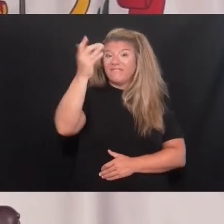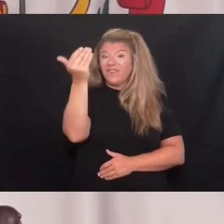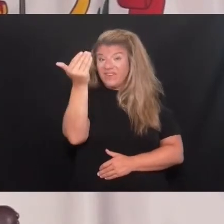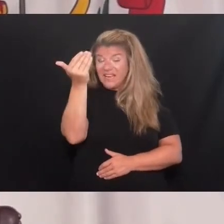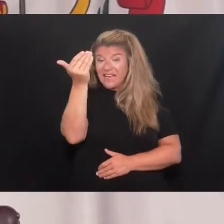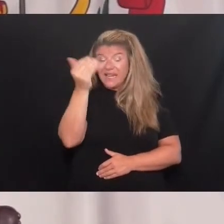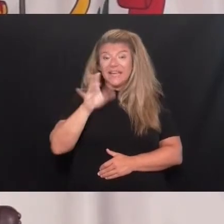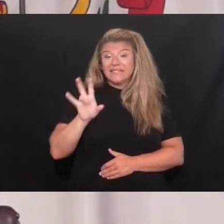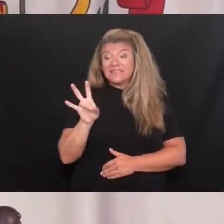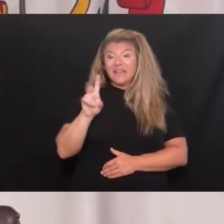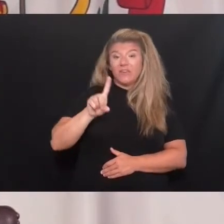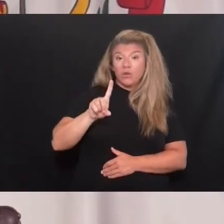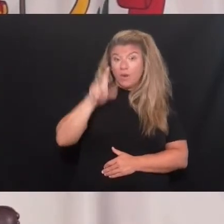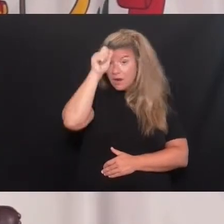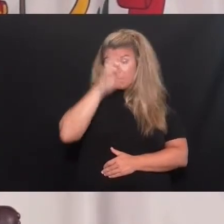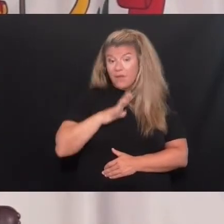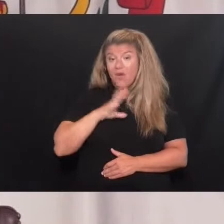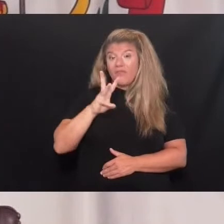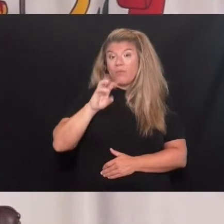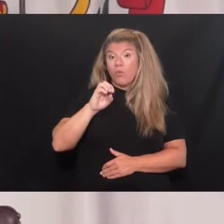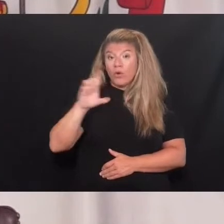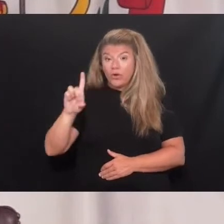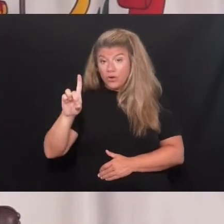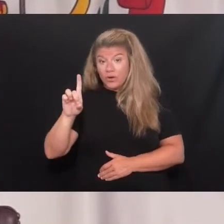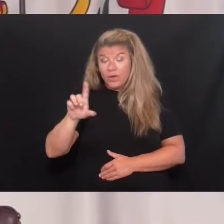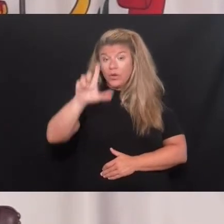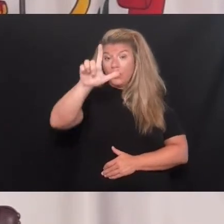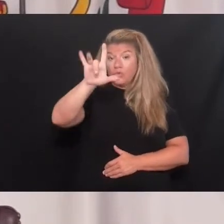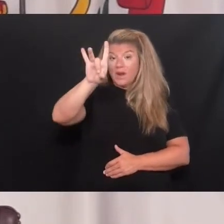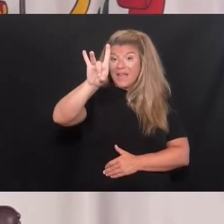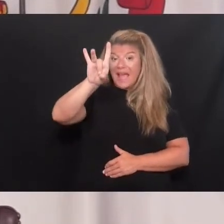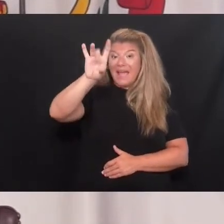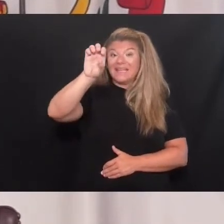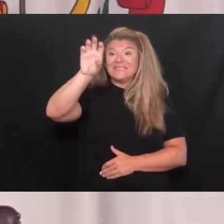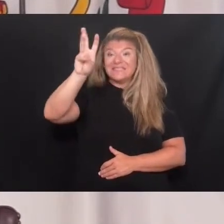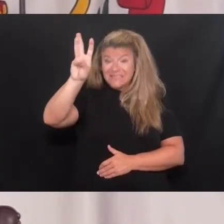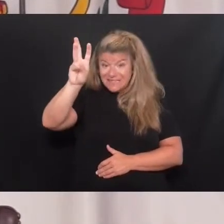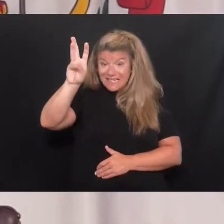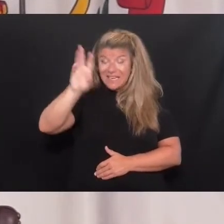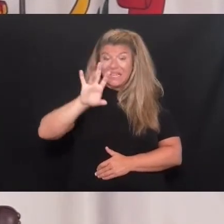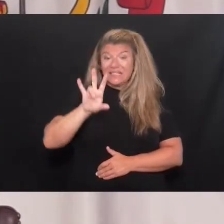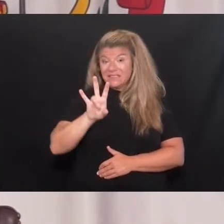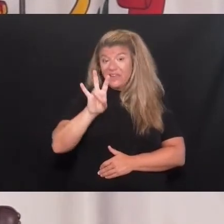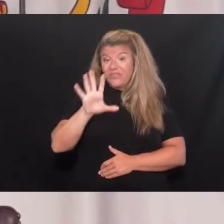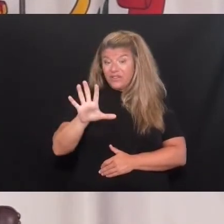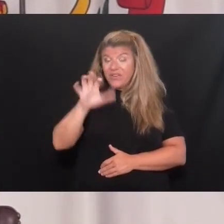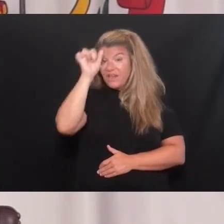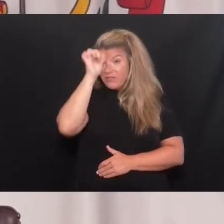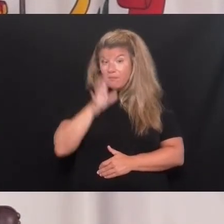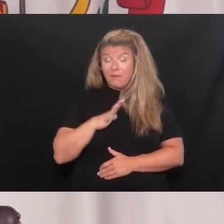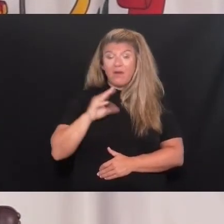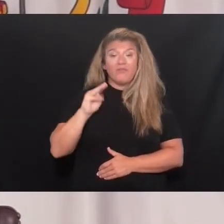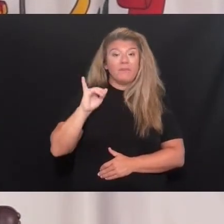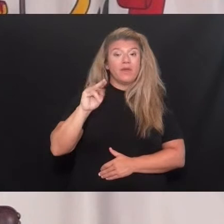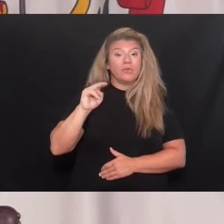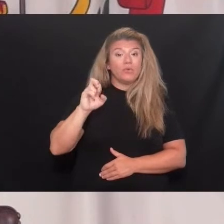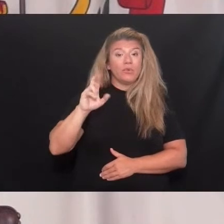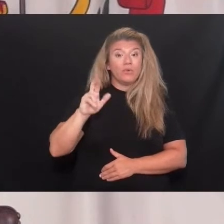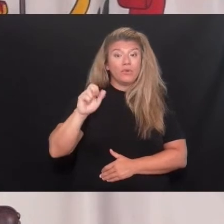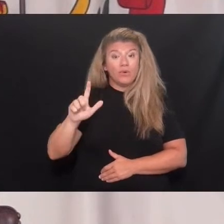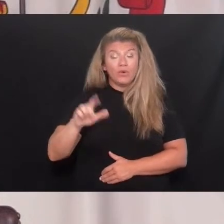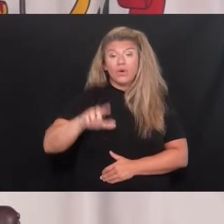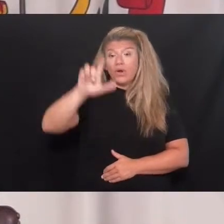death, a 71-year-old male from Wood County. The 2,816th death, a 75-year-old male from Mineral County.